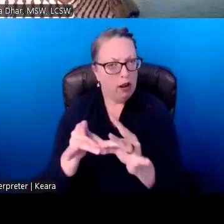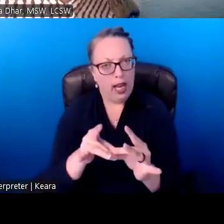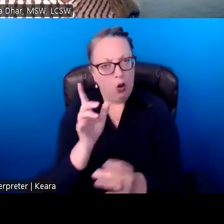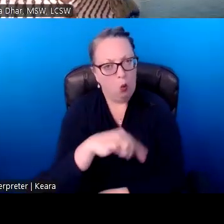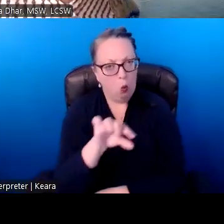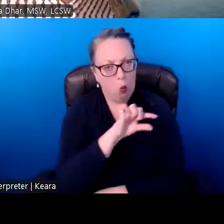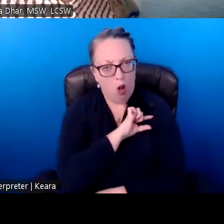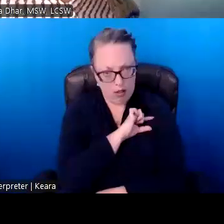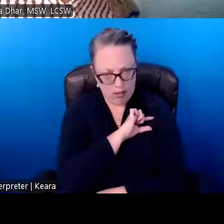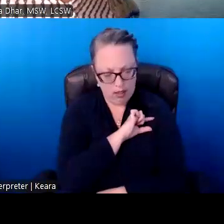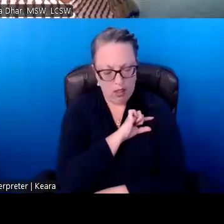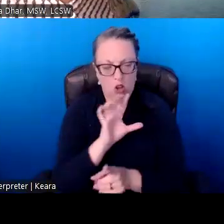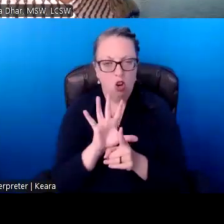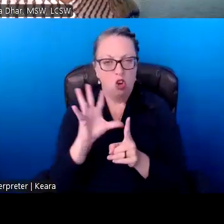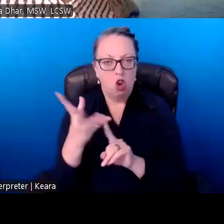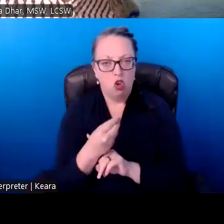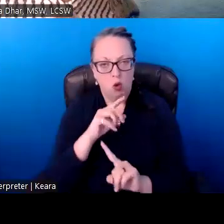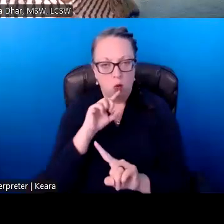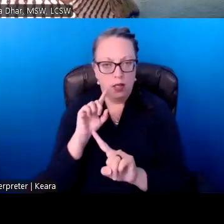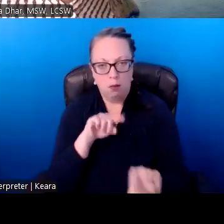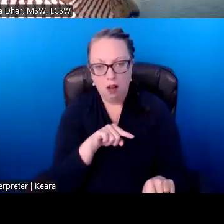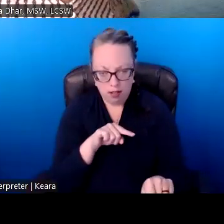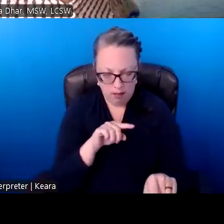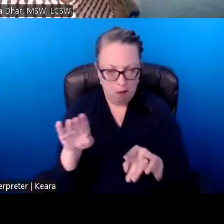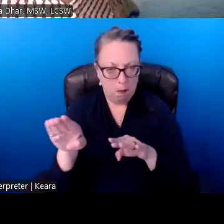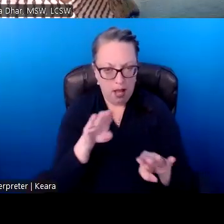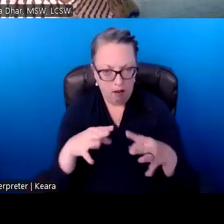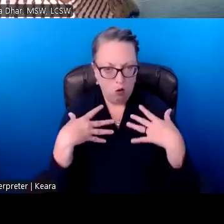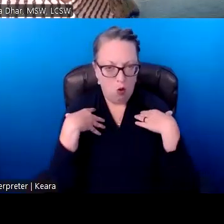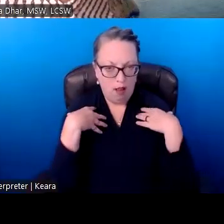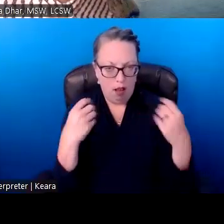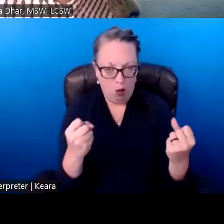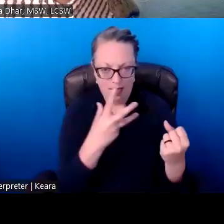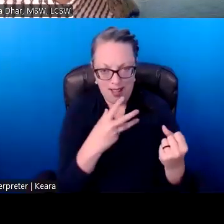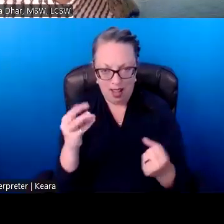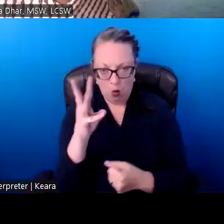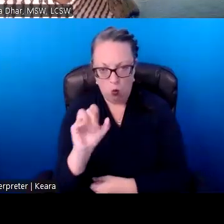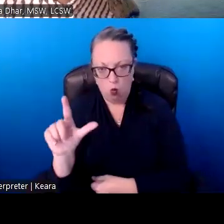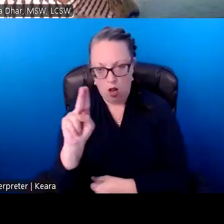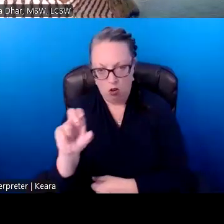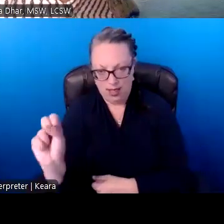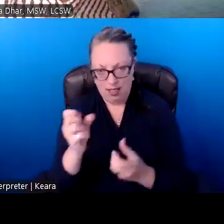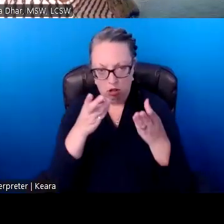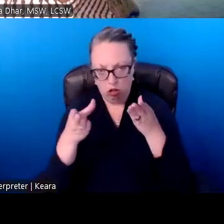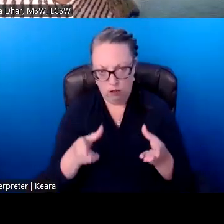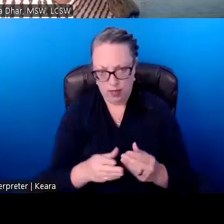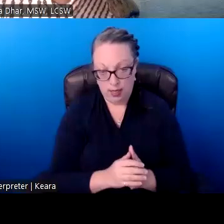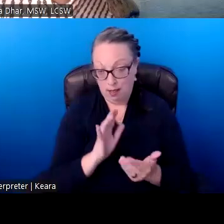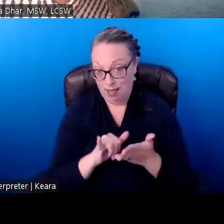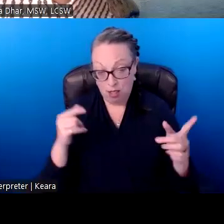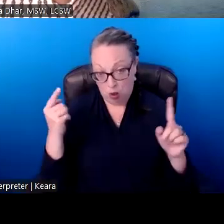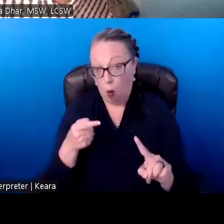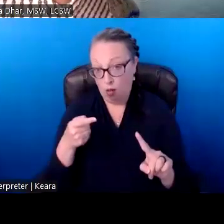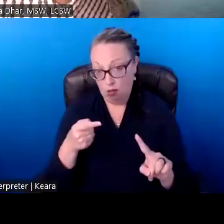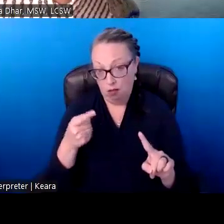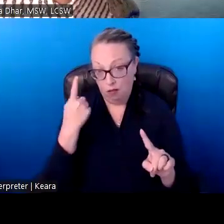quality, culturally responsive behavioral health and wellness services. That is the goal of this